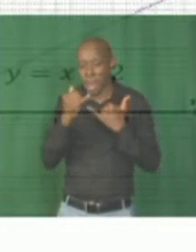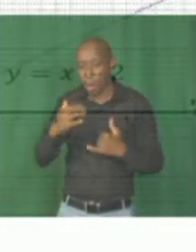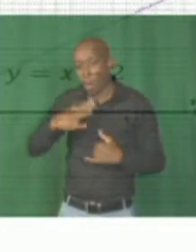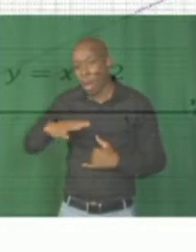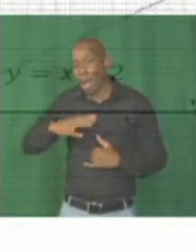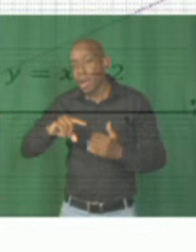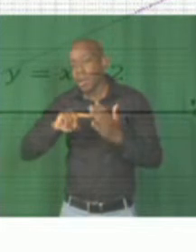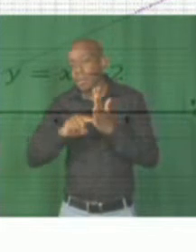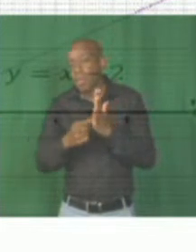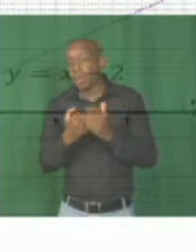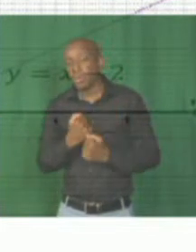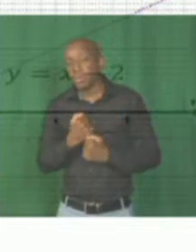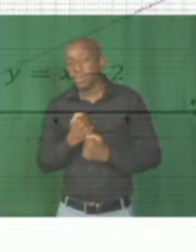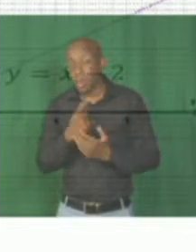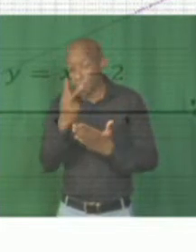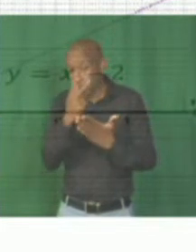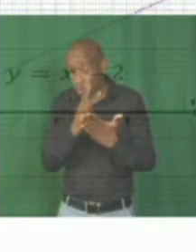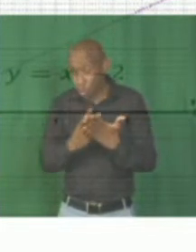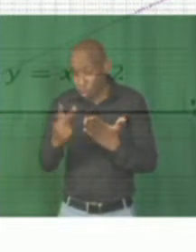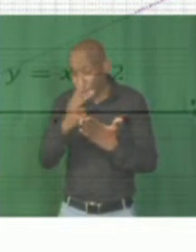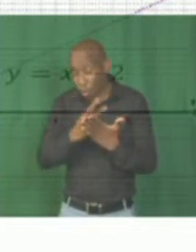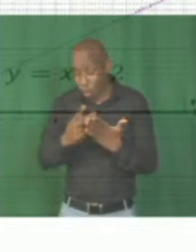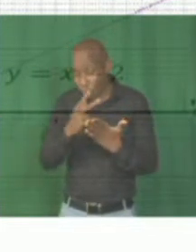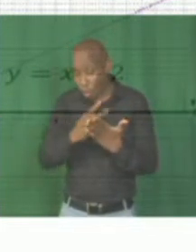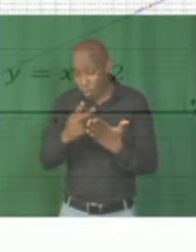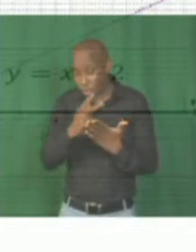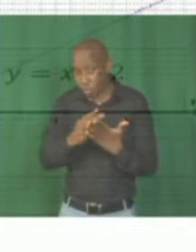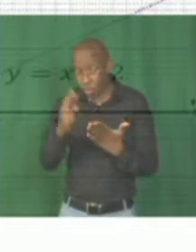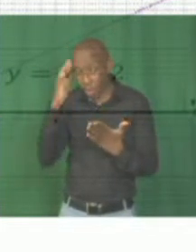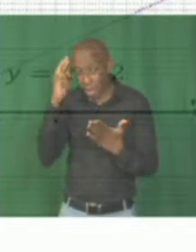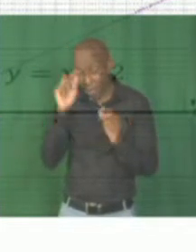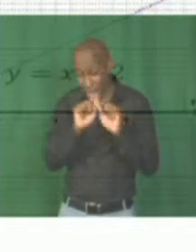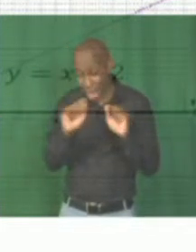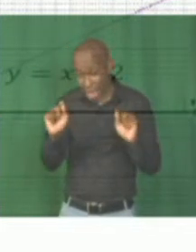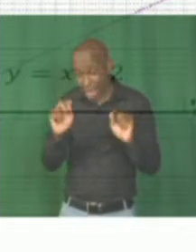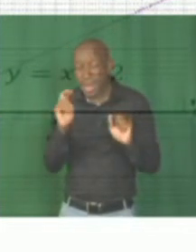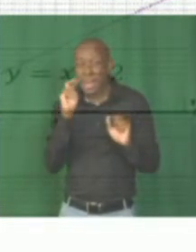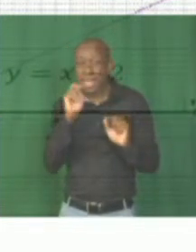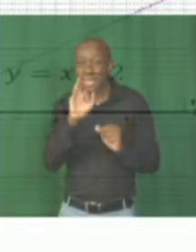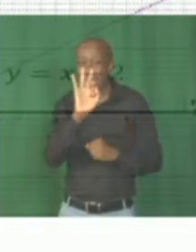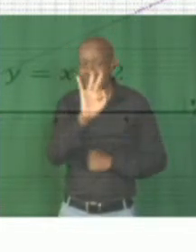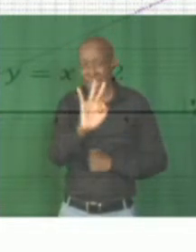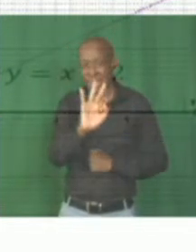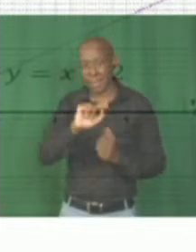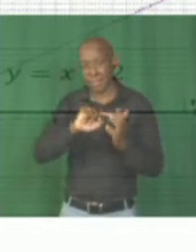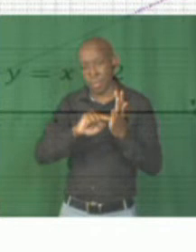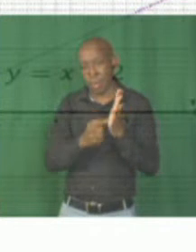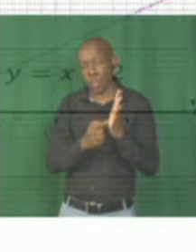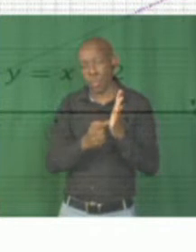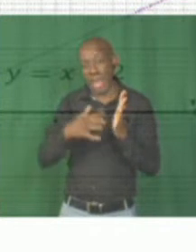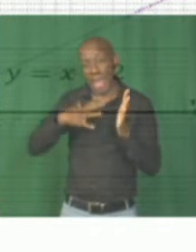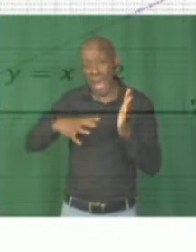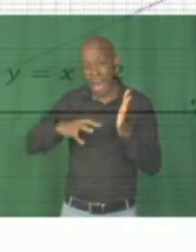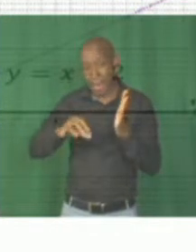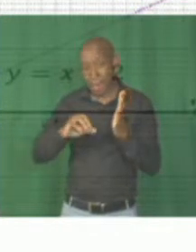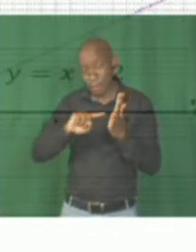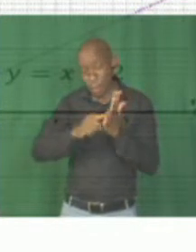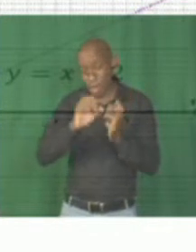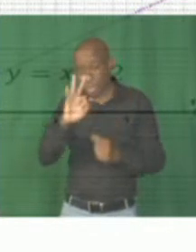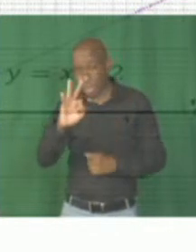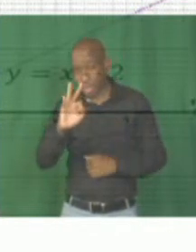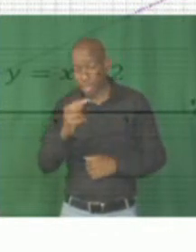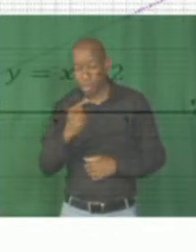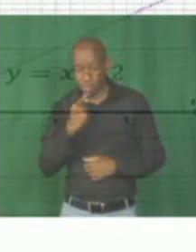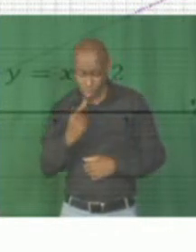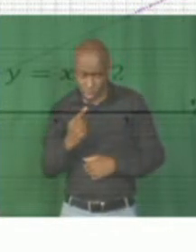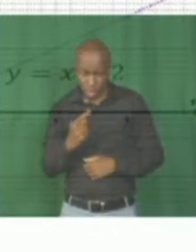now you know that when you're drawing a line now, you need 3 points. Now the other point is used now to confirm. Maybe we can take a